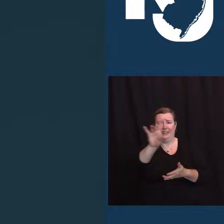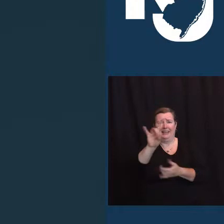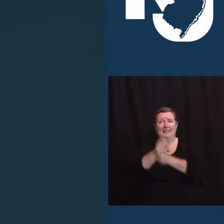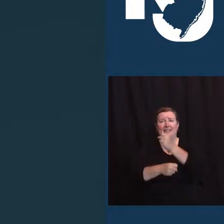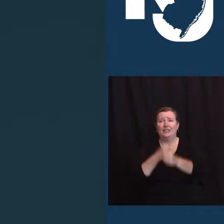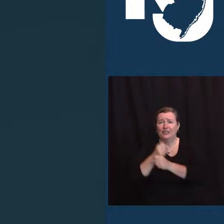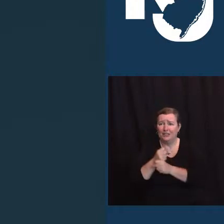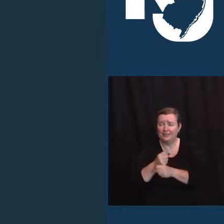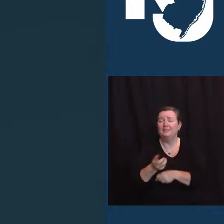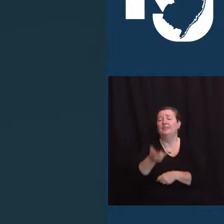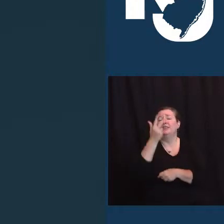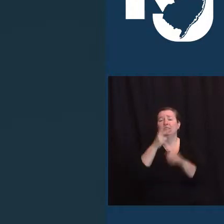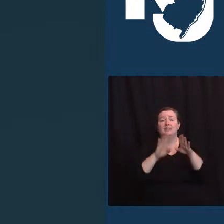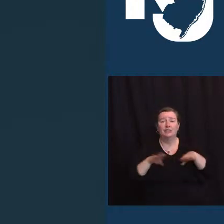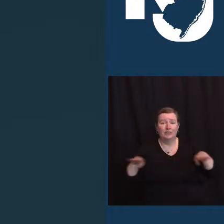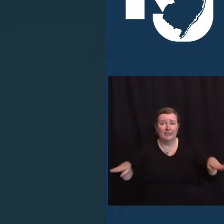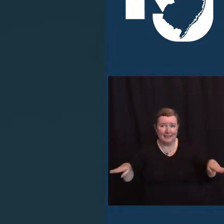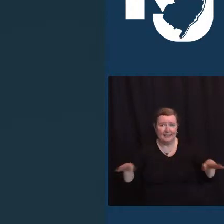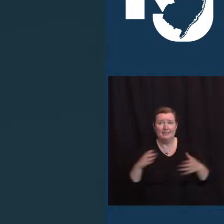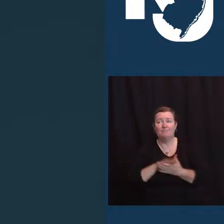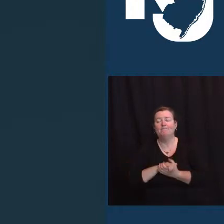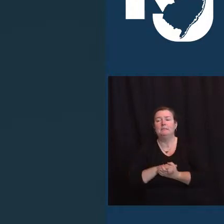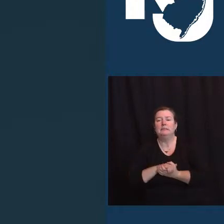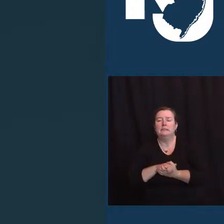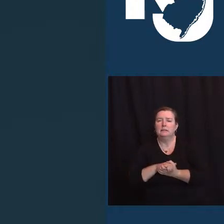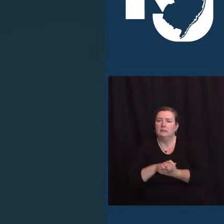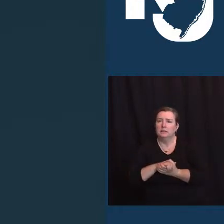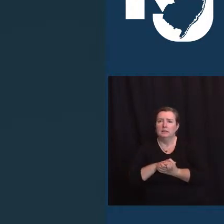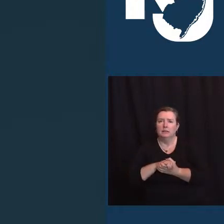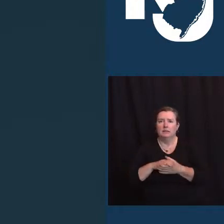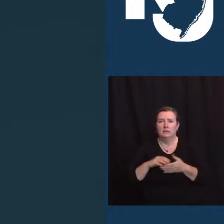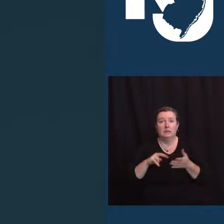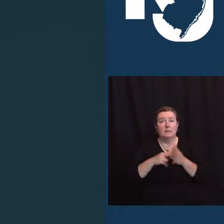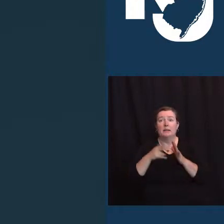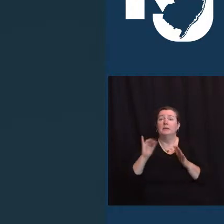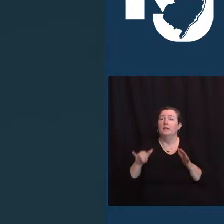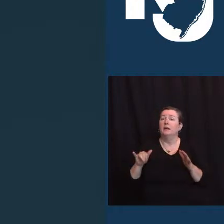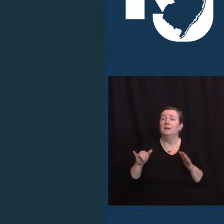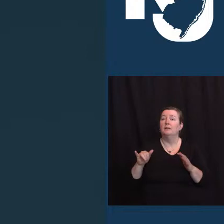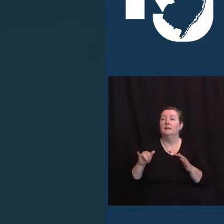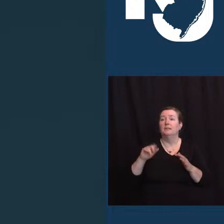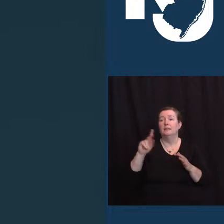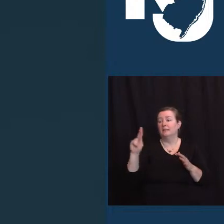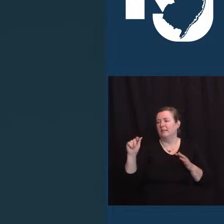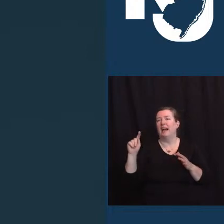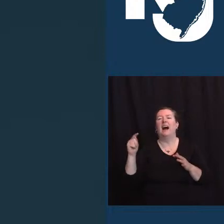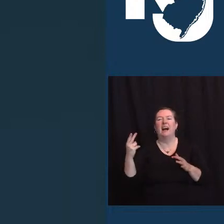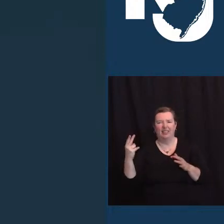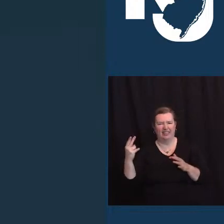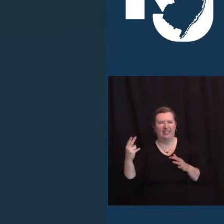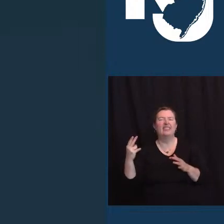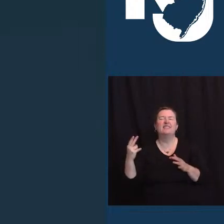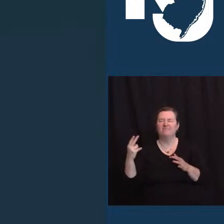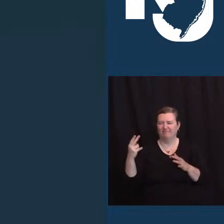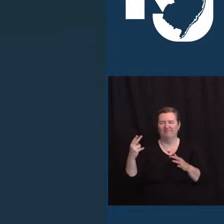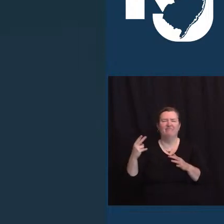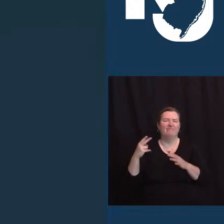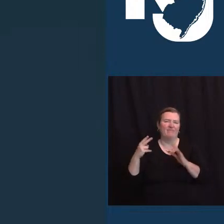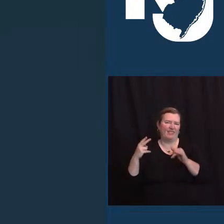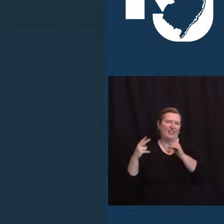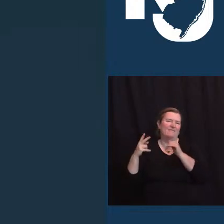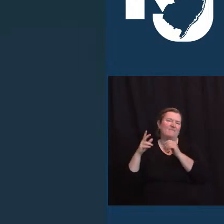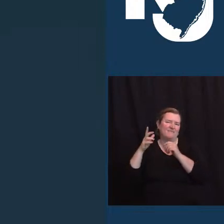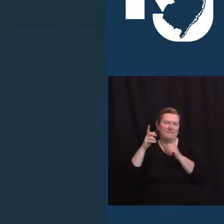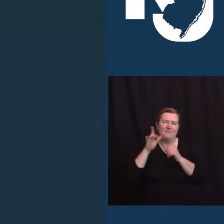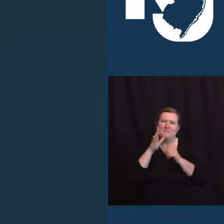children, and these were clearly Kath's grandchildren, Kristen, Matthew, and Caitlin. And with his passing, he also left